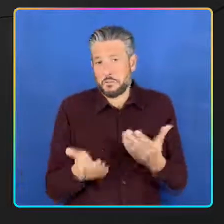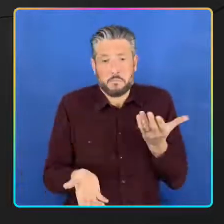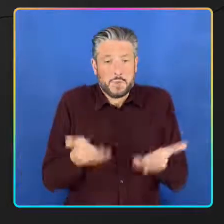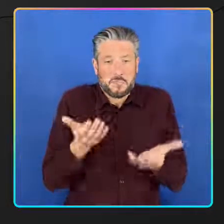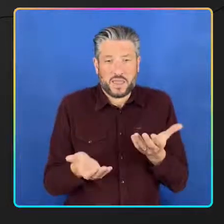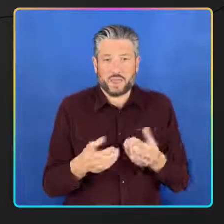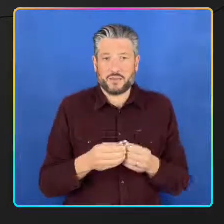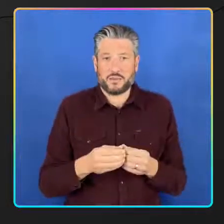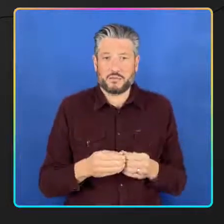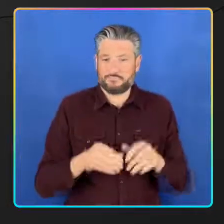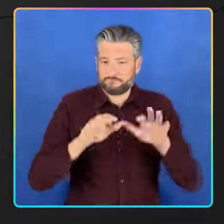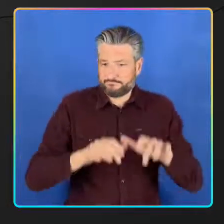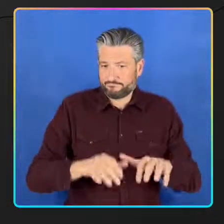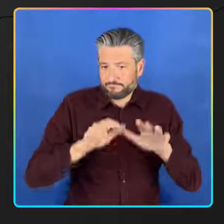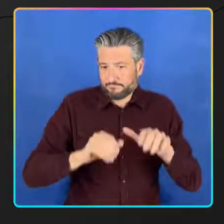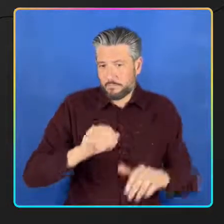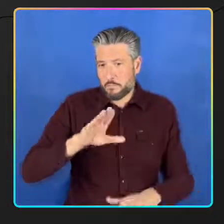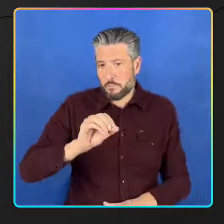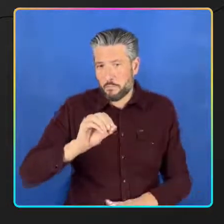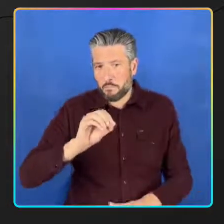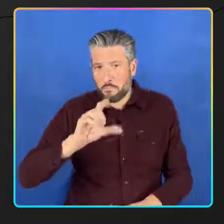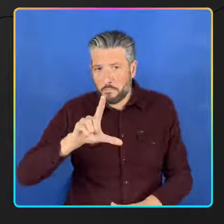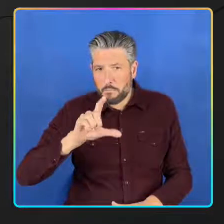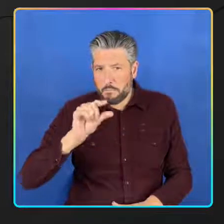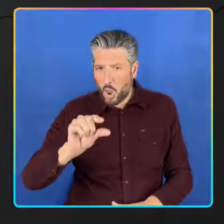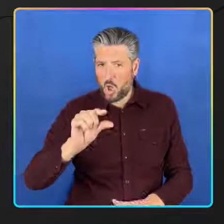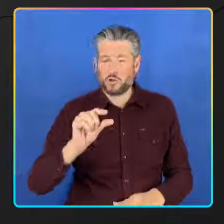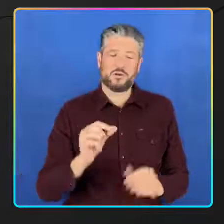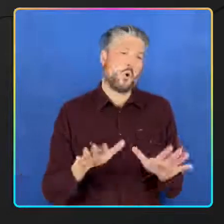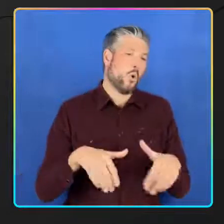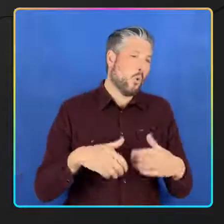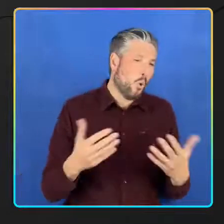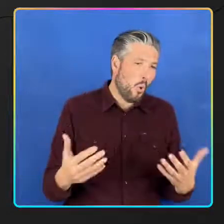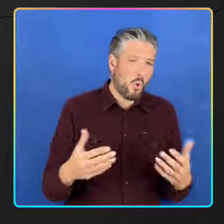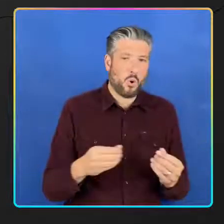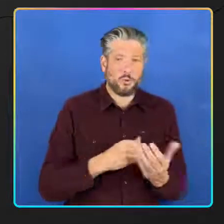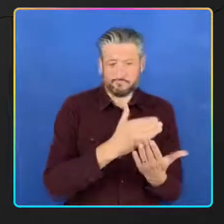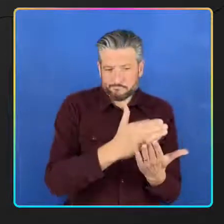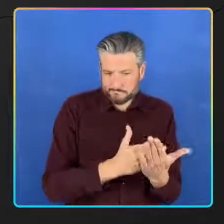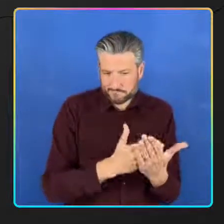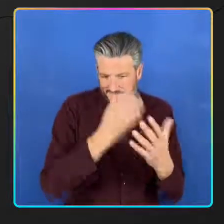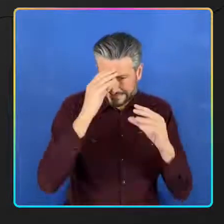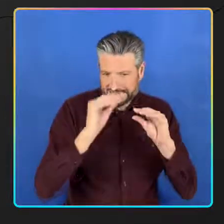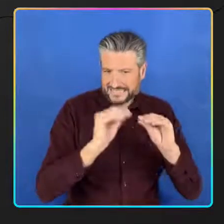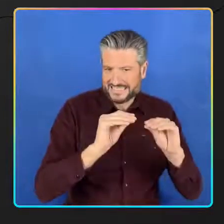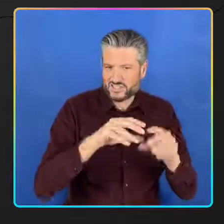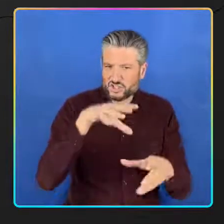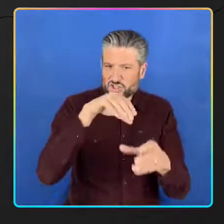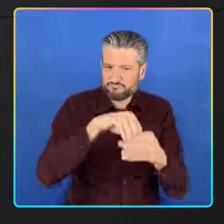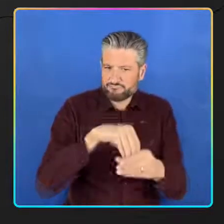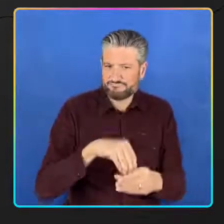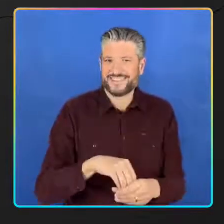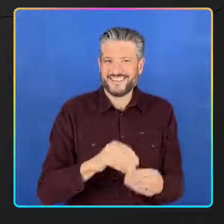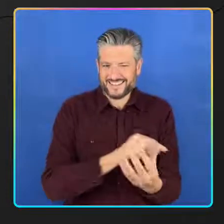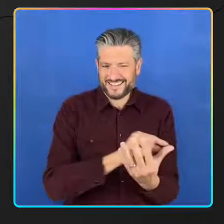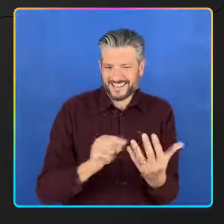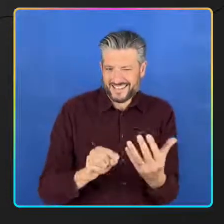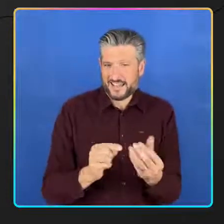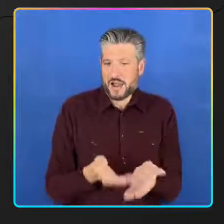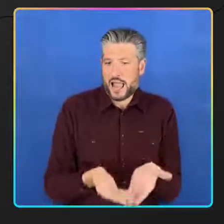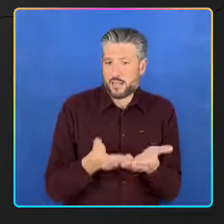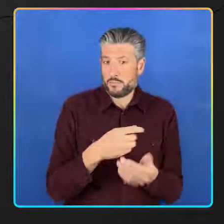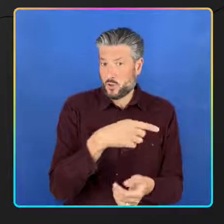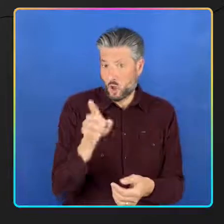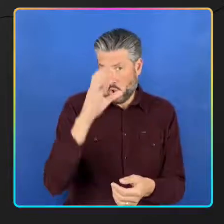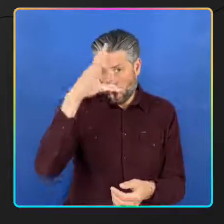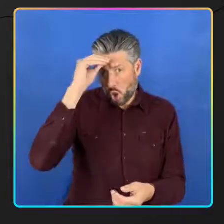tutorials or other types of content that will help you learn the Microsoft technologies that we work on. And in our case, even